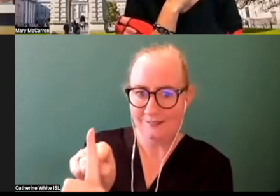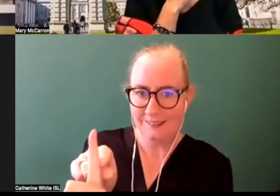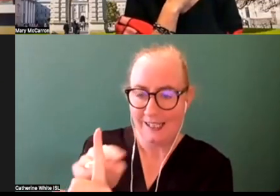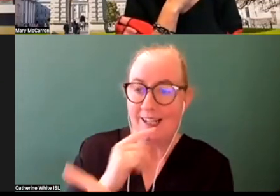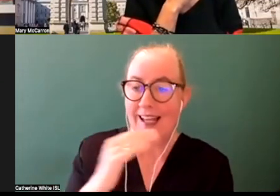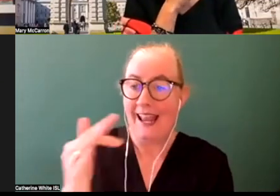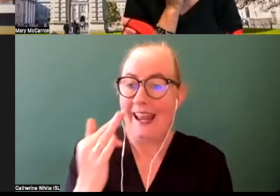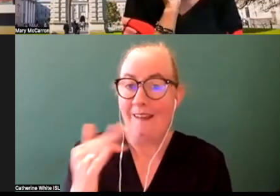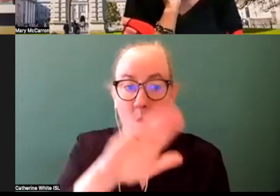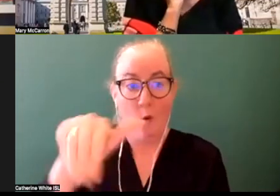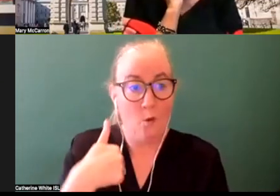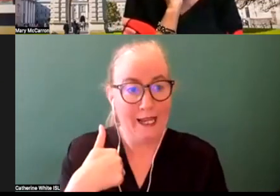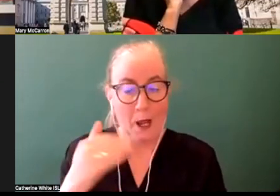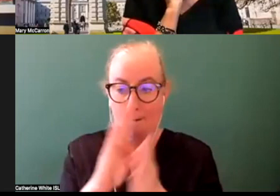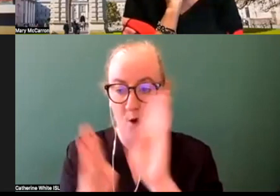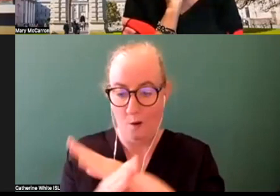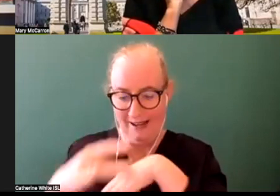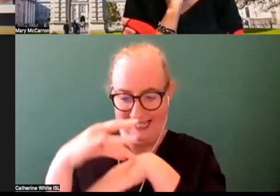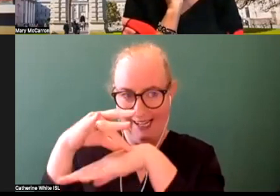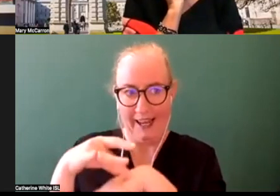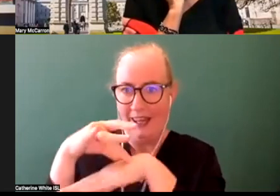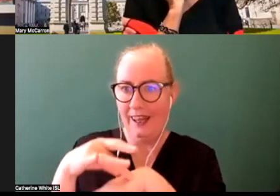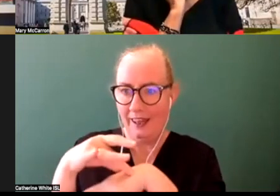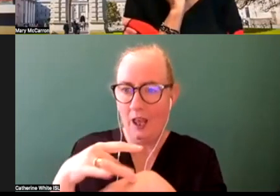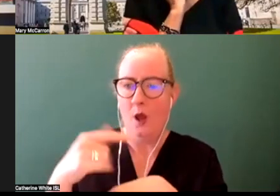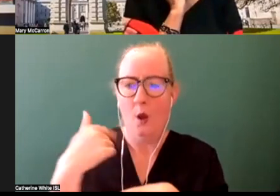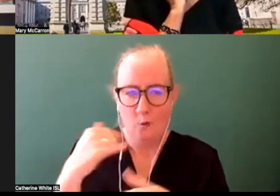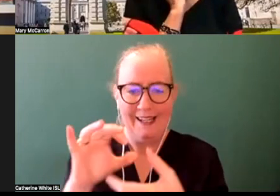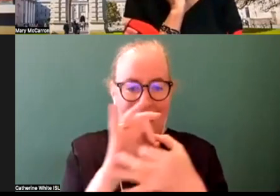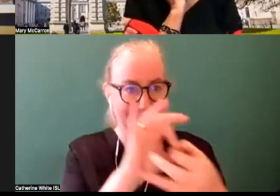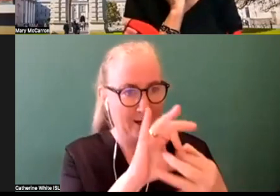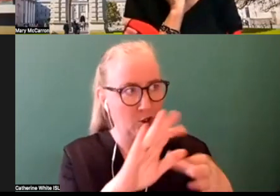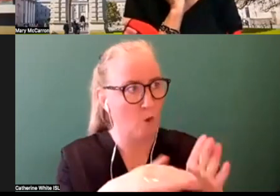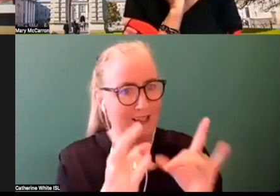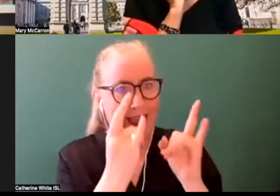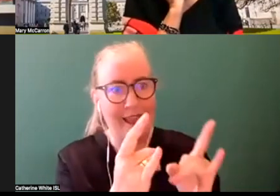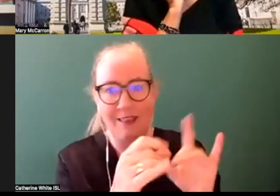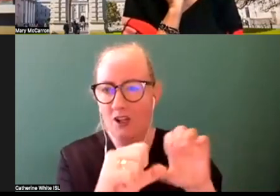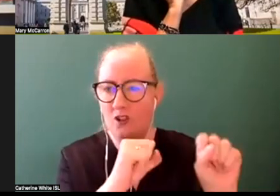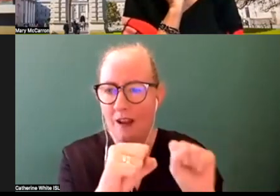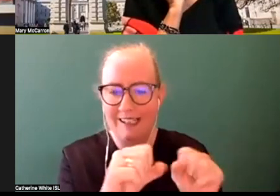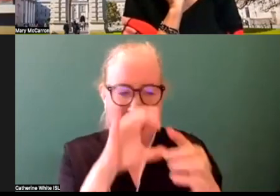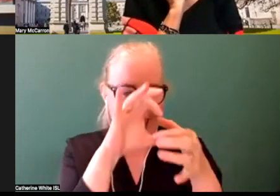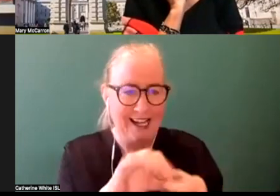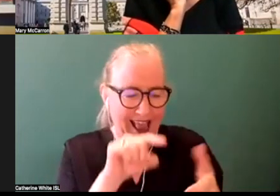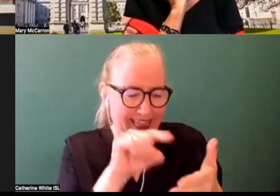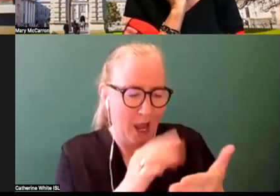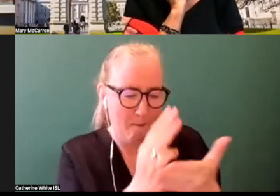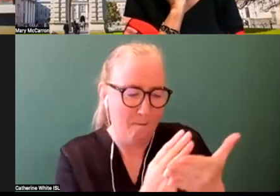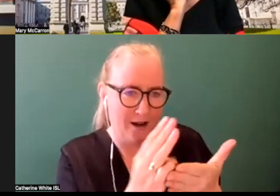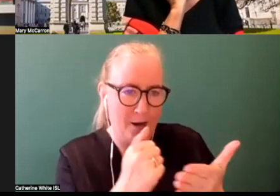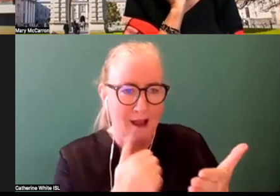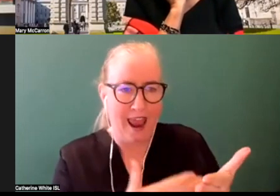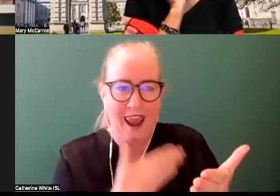of us become ill, we engage with health services in relation to that component of our life at that